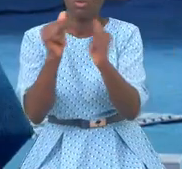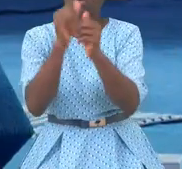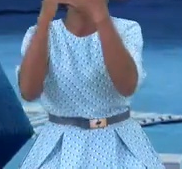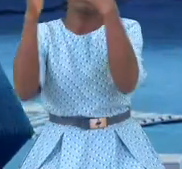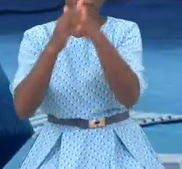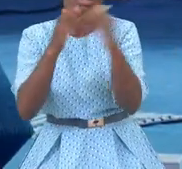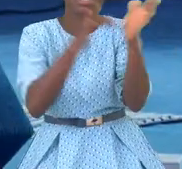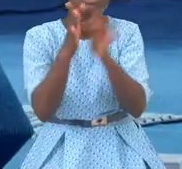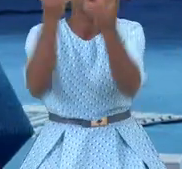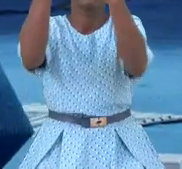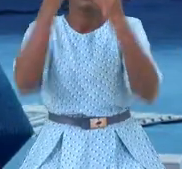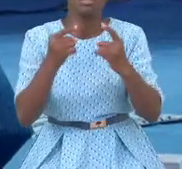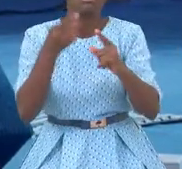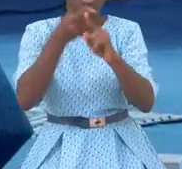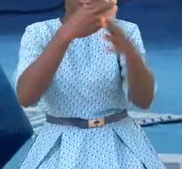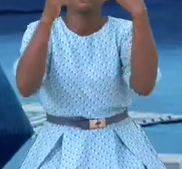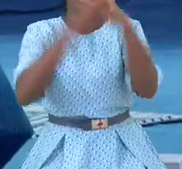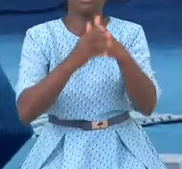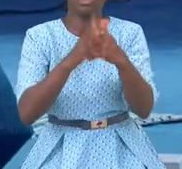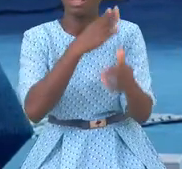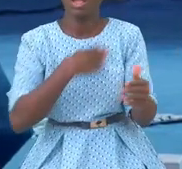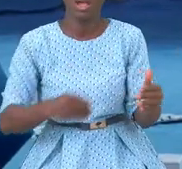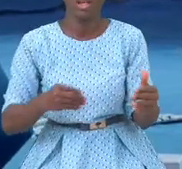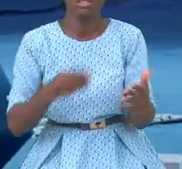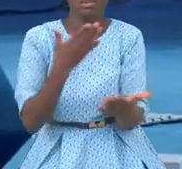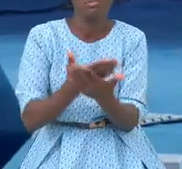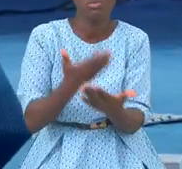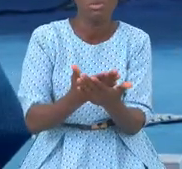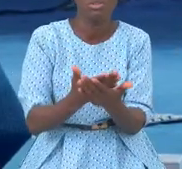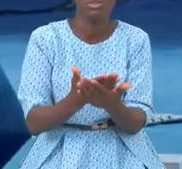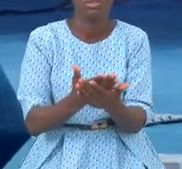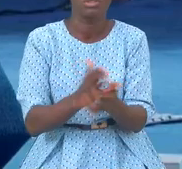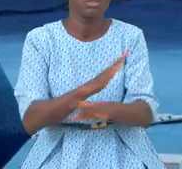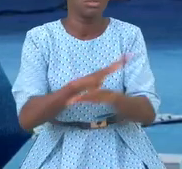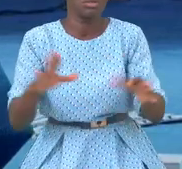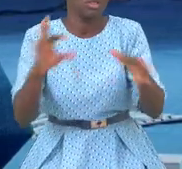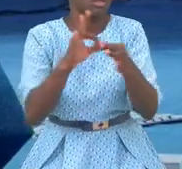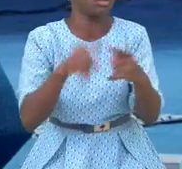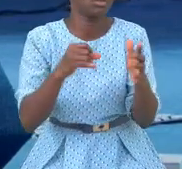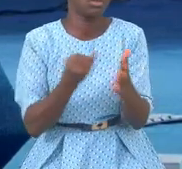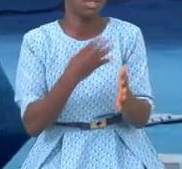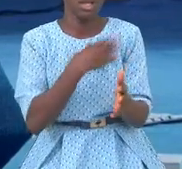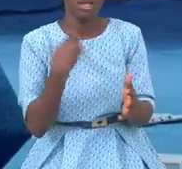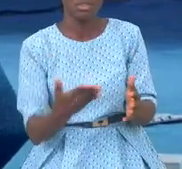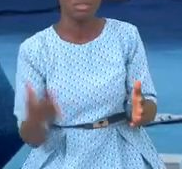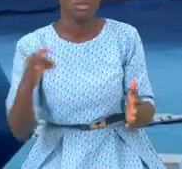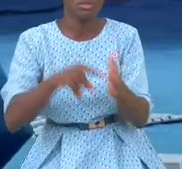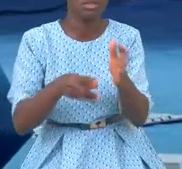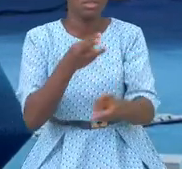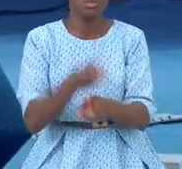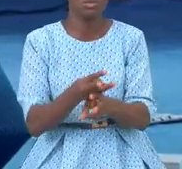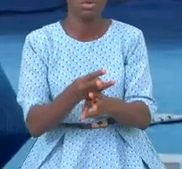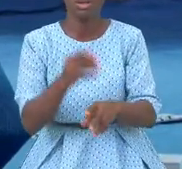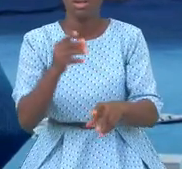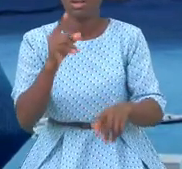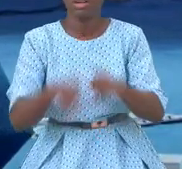him. And the things of this world, they do nothing to him, because he created the